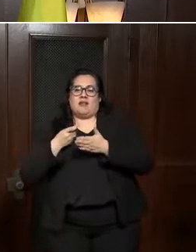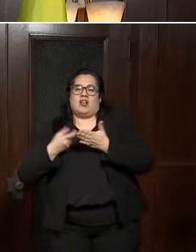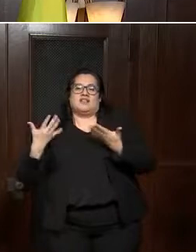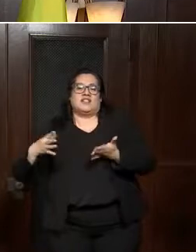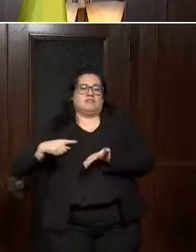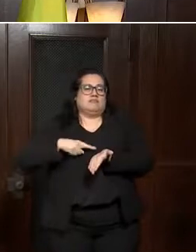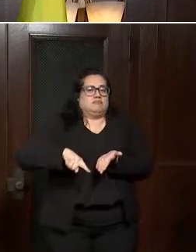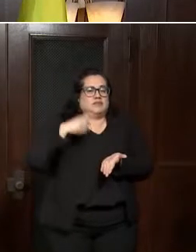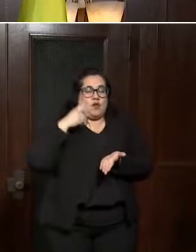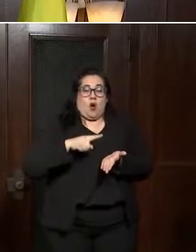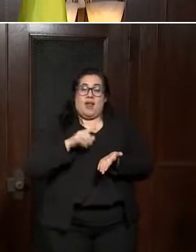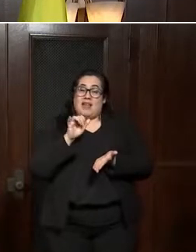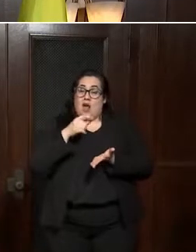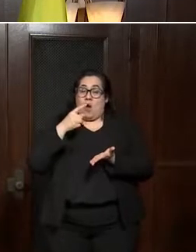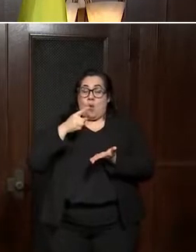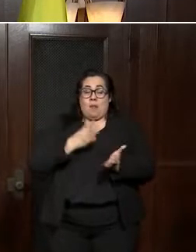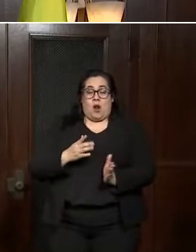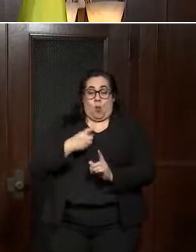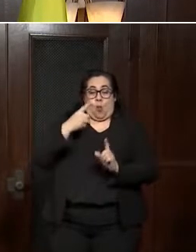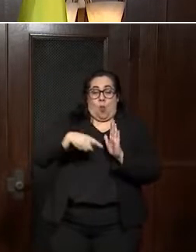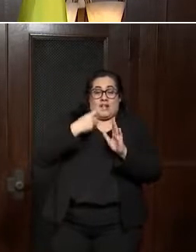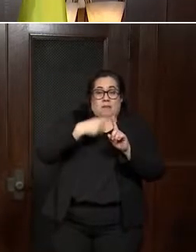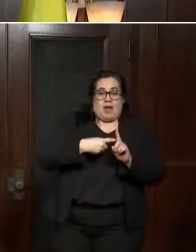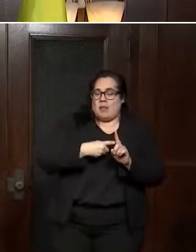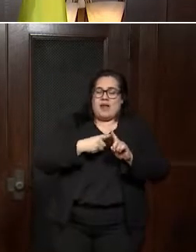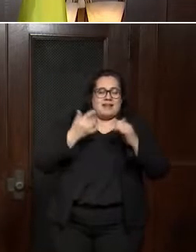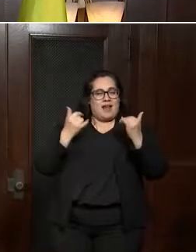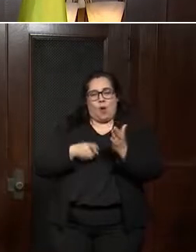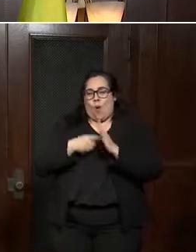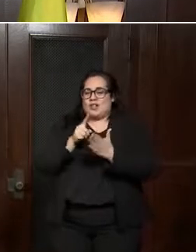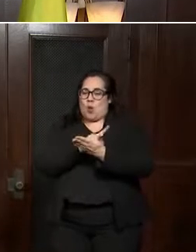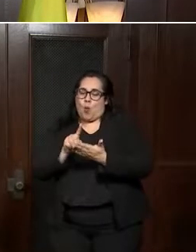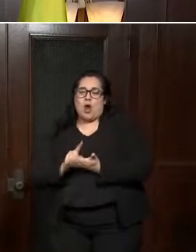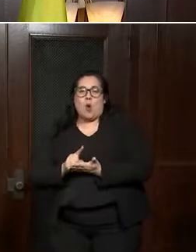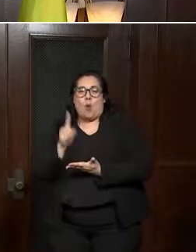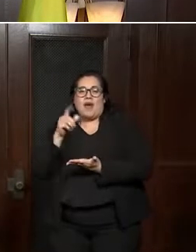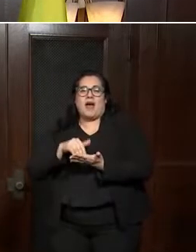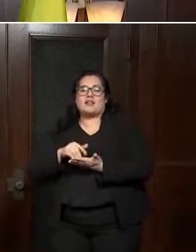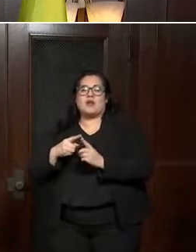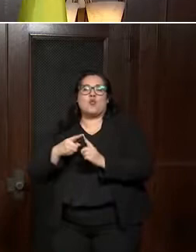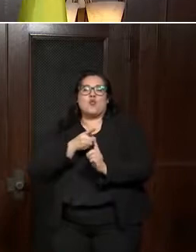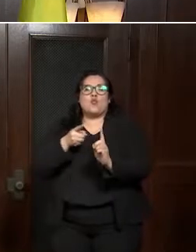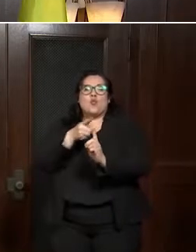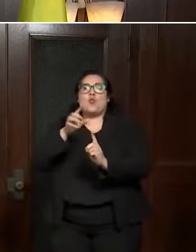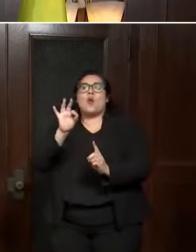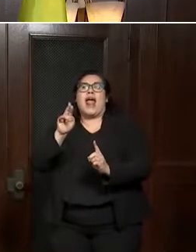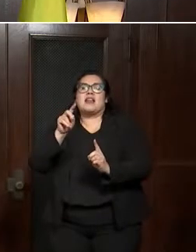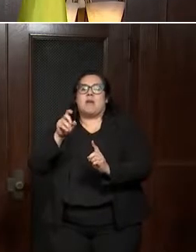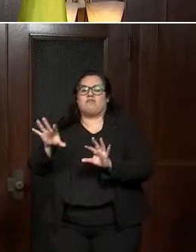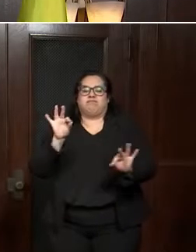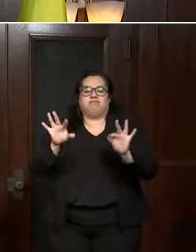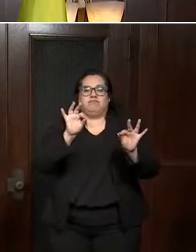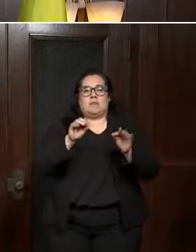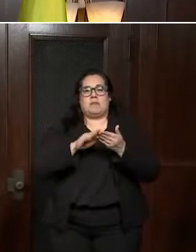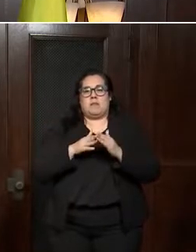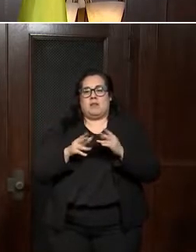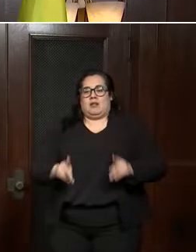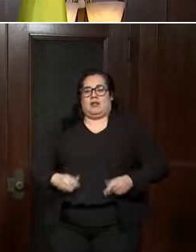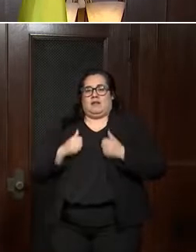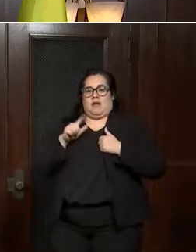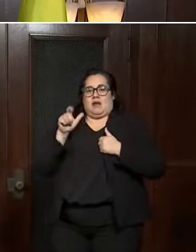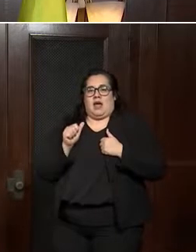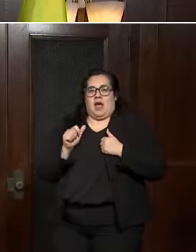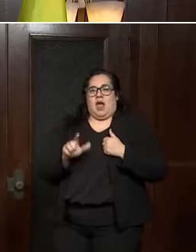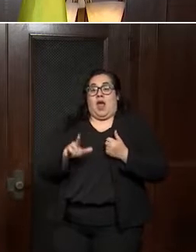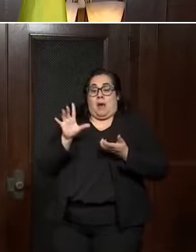covered on something that was going to go once a month. Now we'll go once a week with 1,000 random Angelinos to take a blood test, usually a